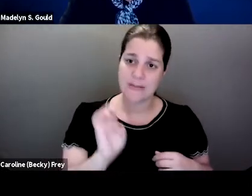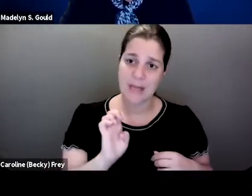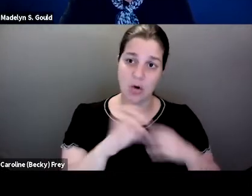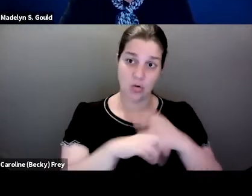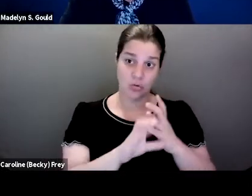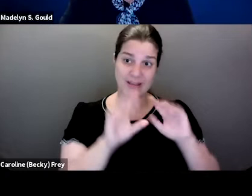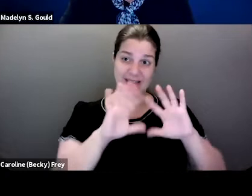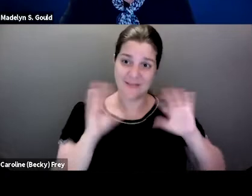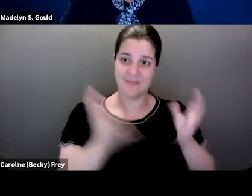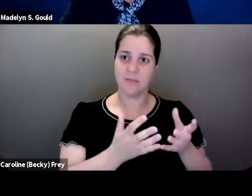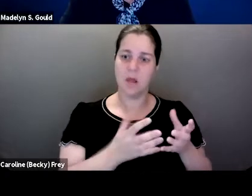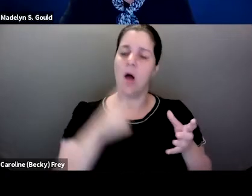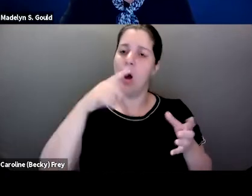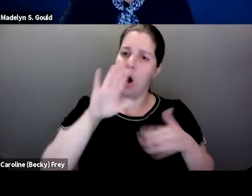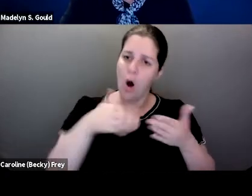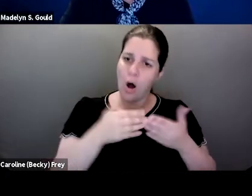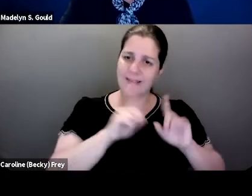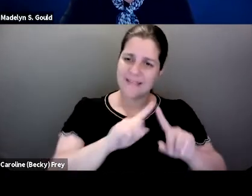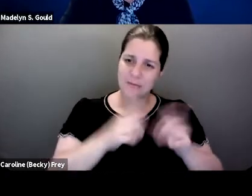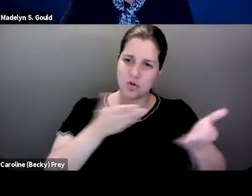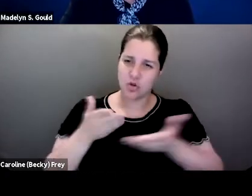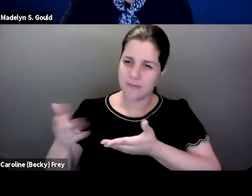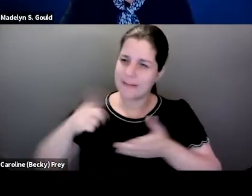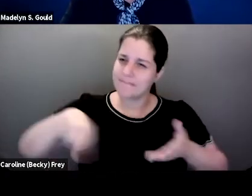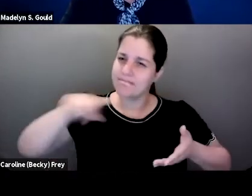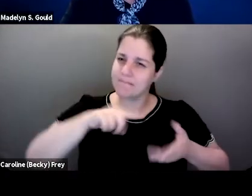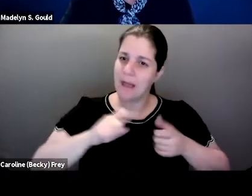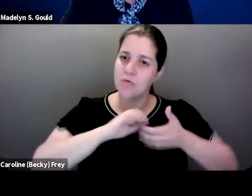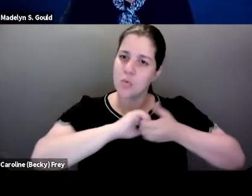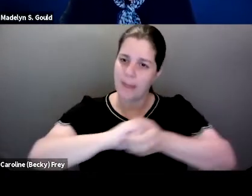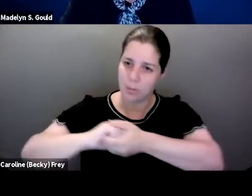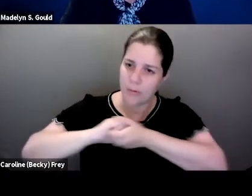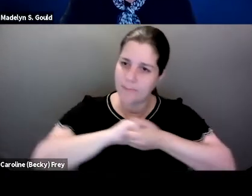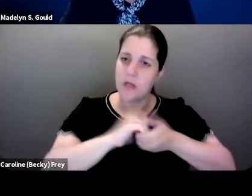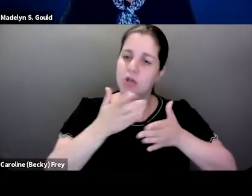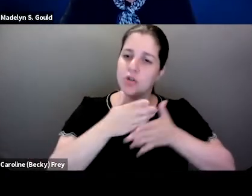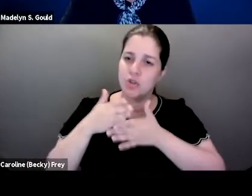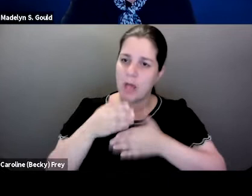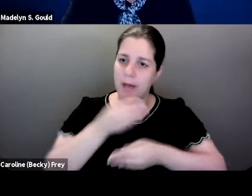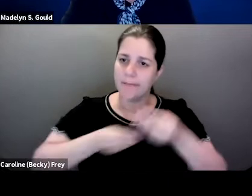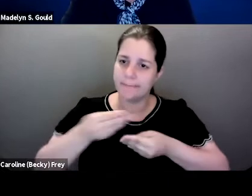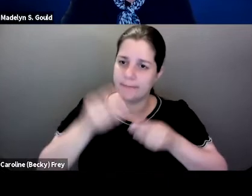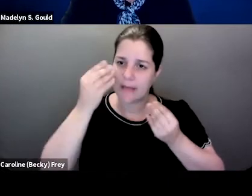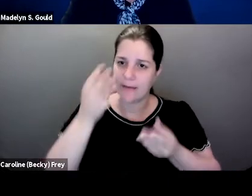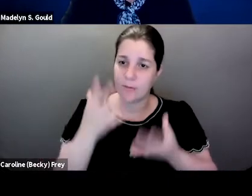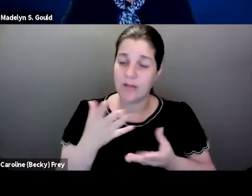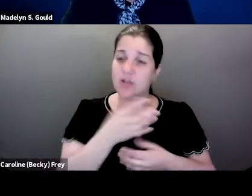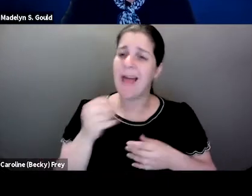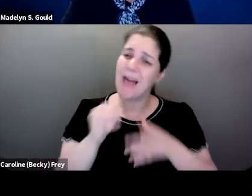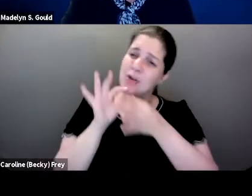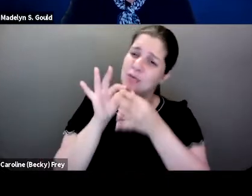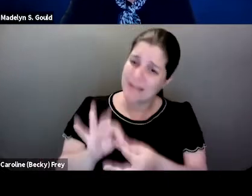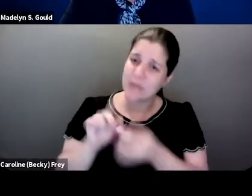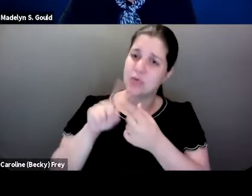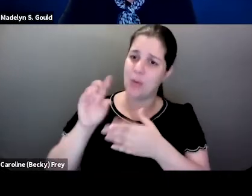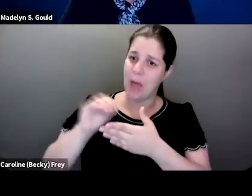all of these services are going to need to collaborate and share information. And with regard to outcomes, we'll need to examine